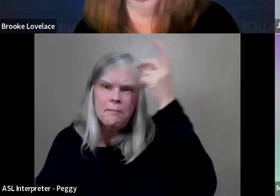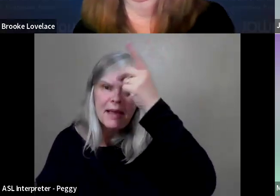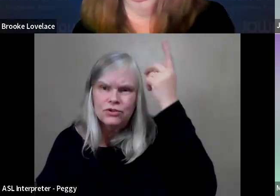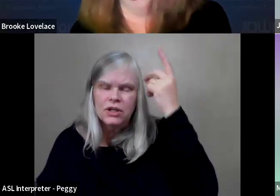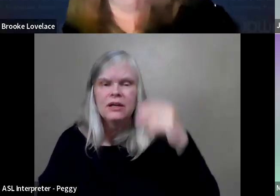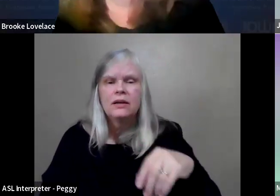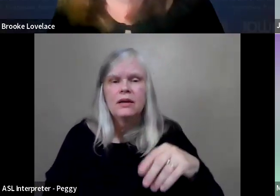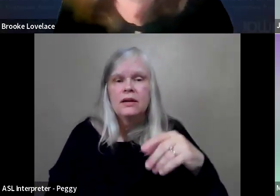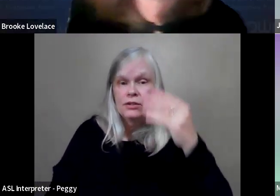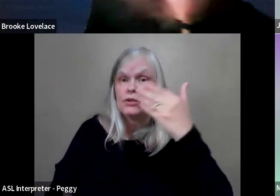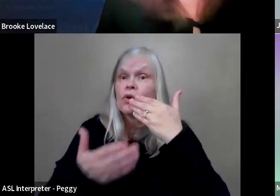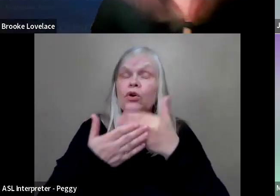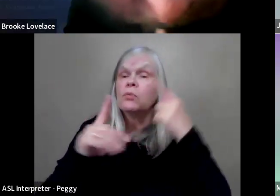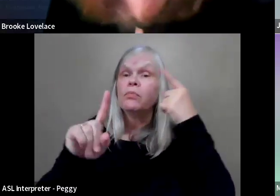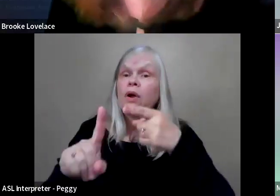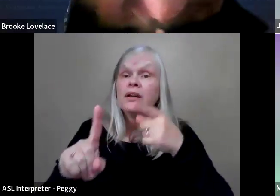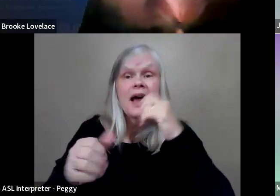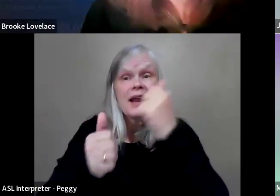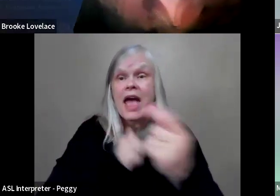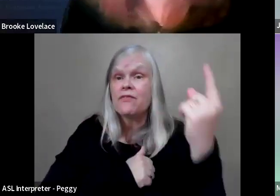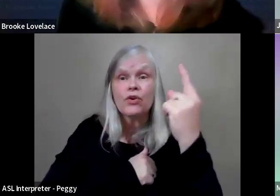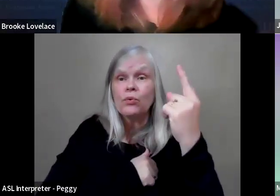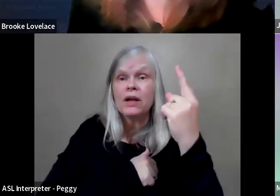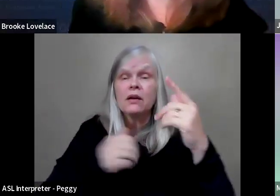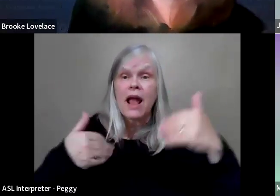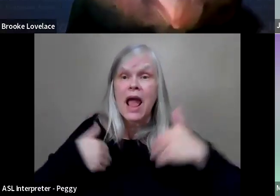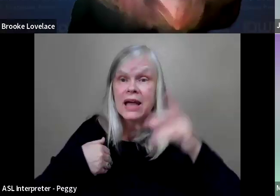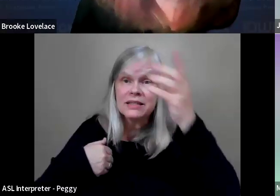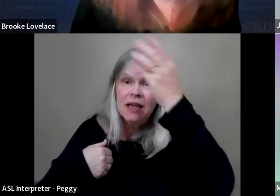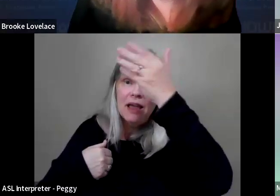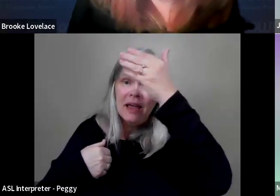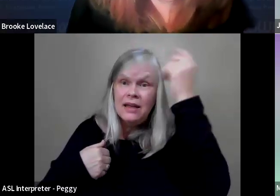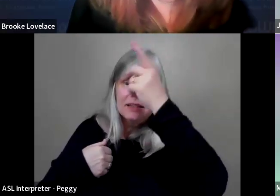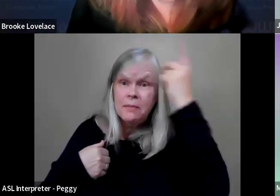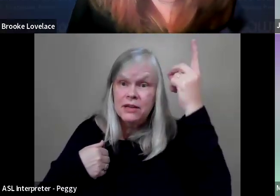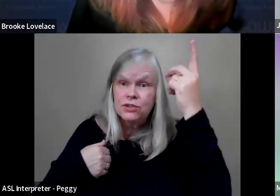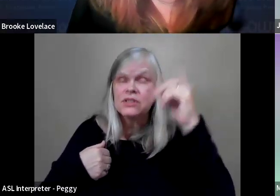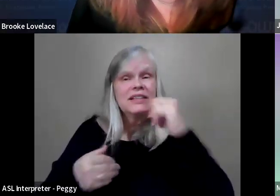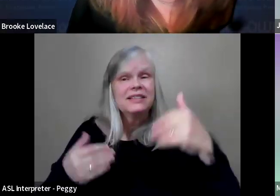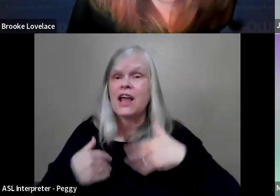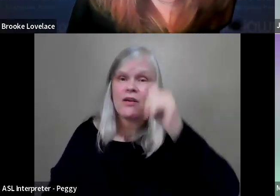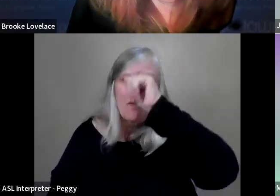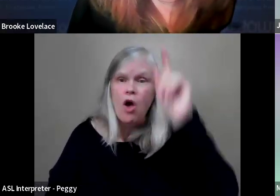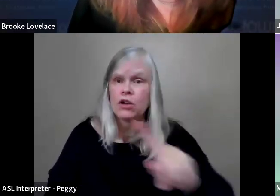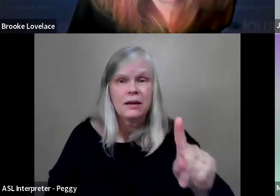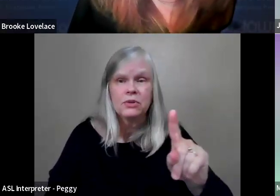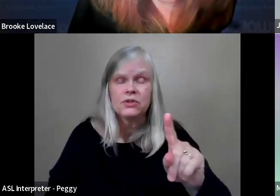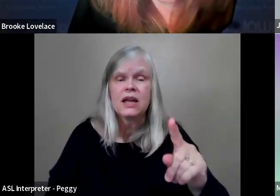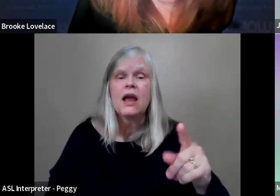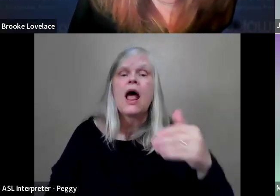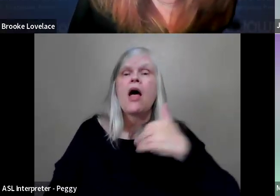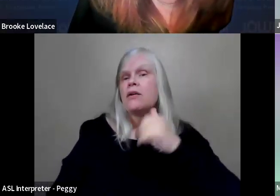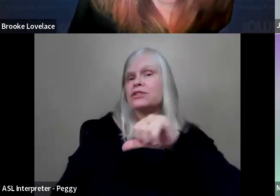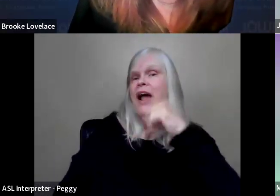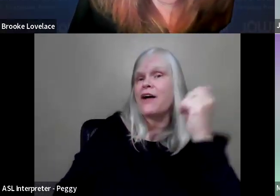that not everyone with dementia has Alzheimer's. There are many other forms that may be causing those